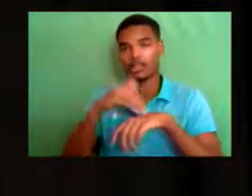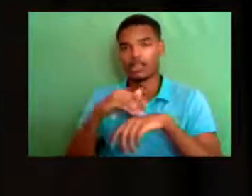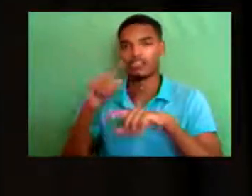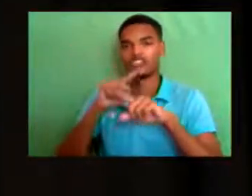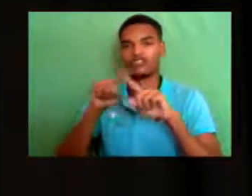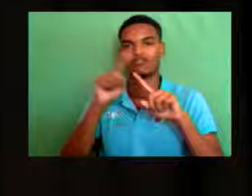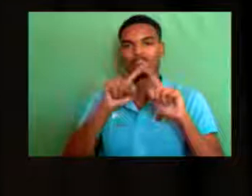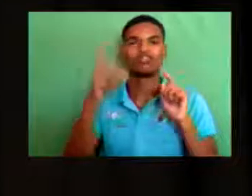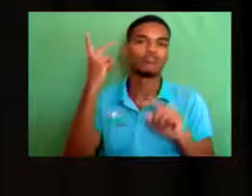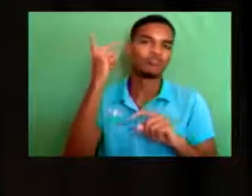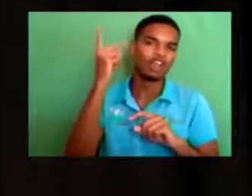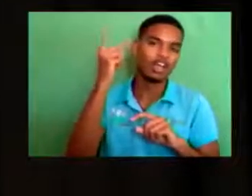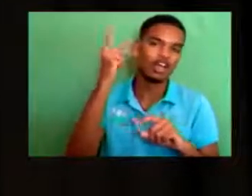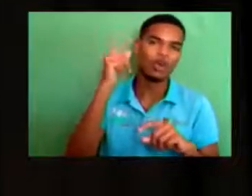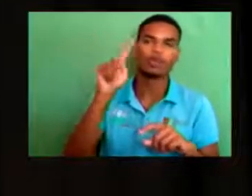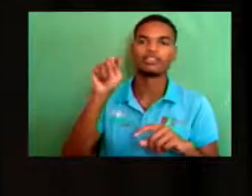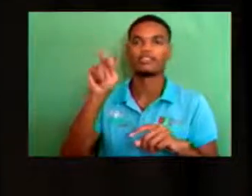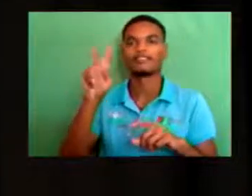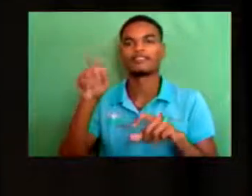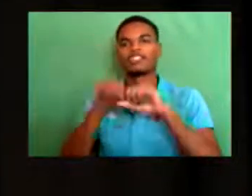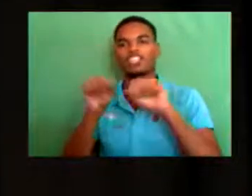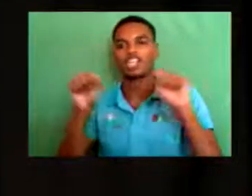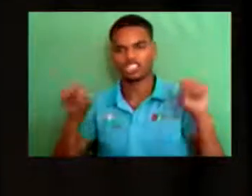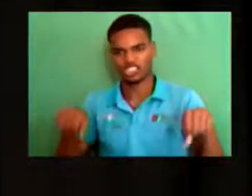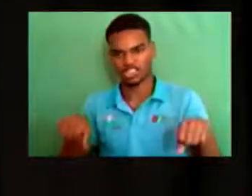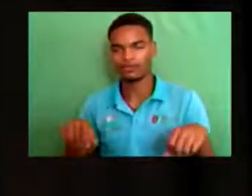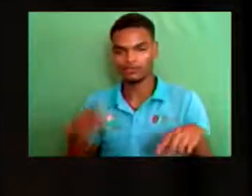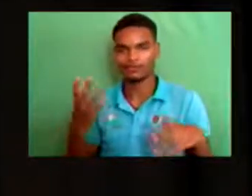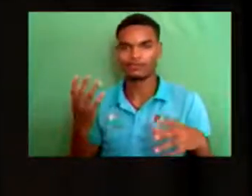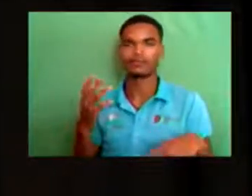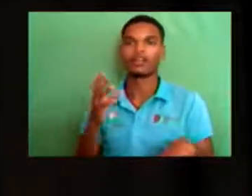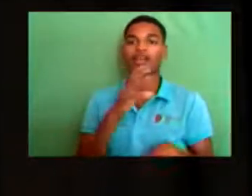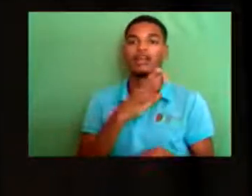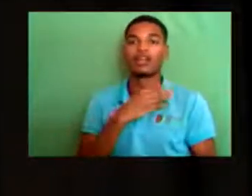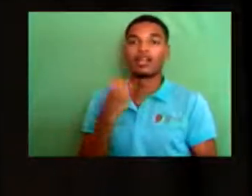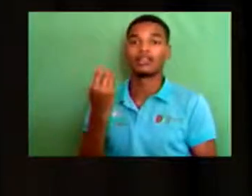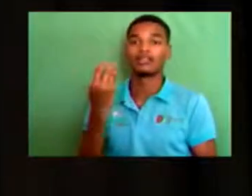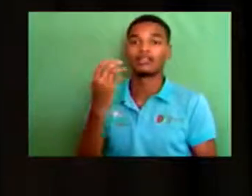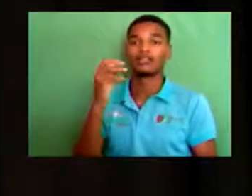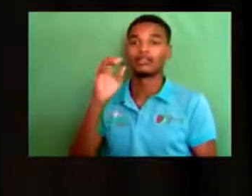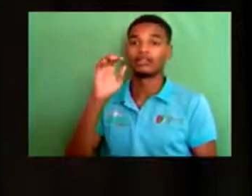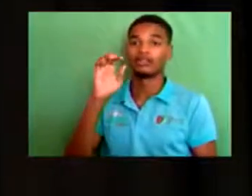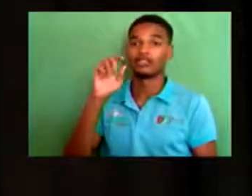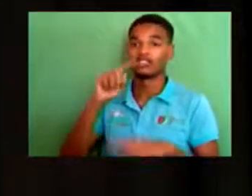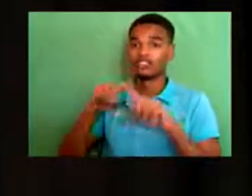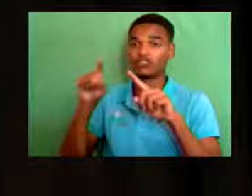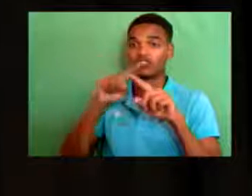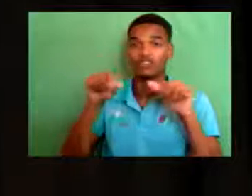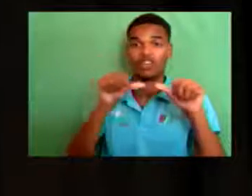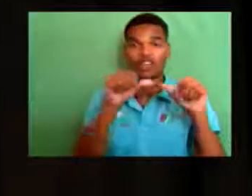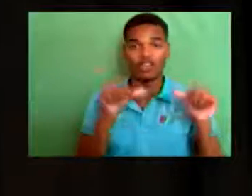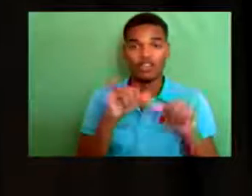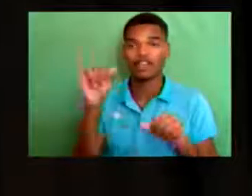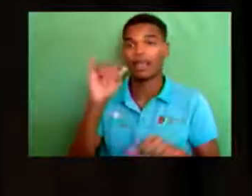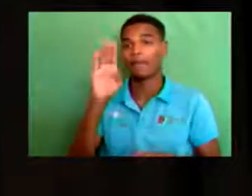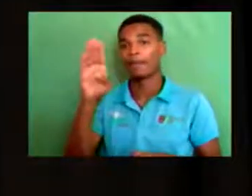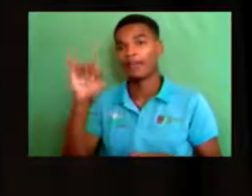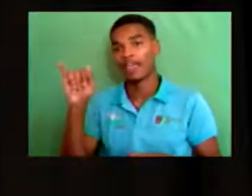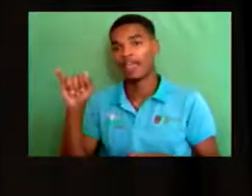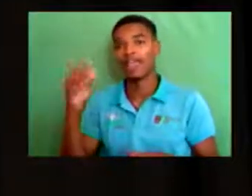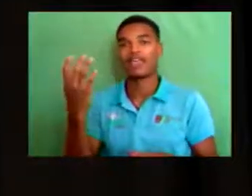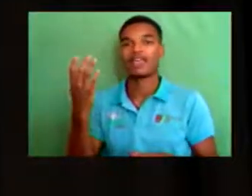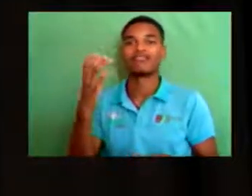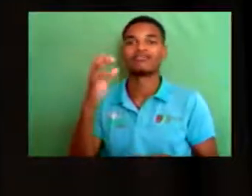stations in all of these islands. In addition, countries or areas like the BVI, Cayman, Trinidad, and